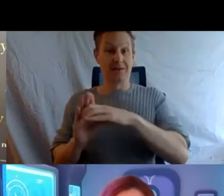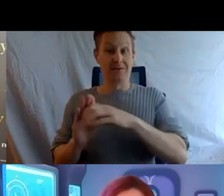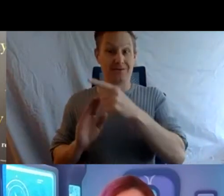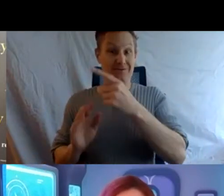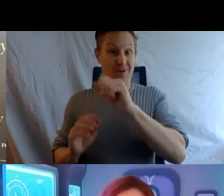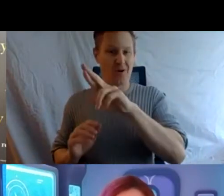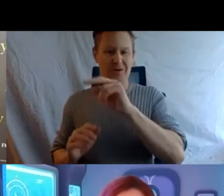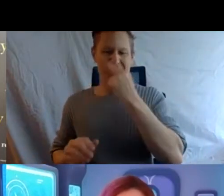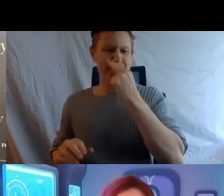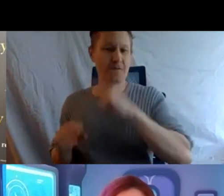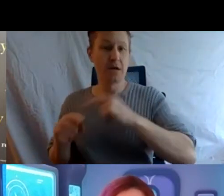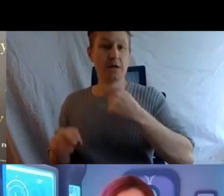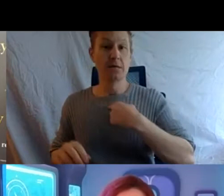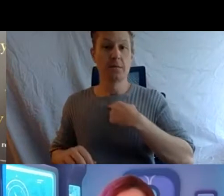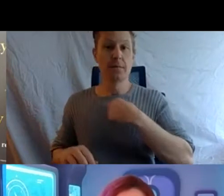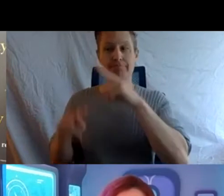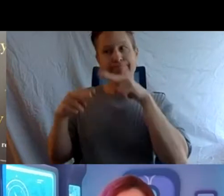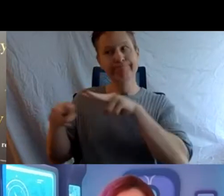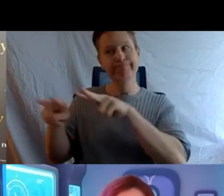to be in my daily life.